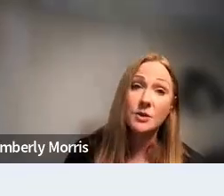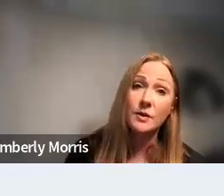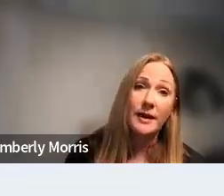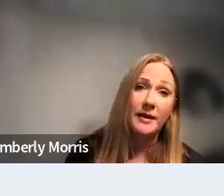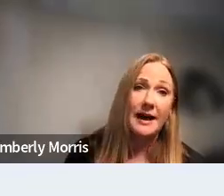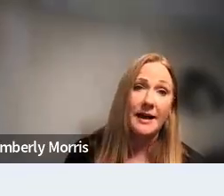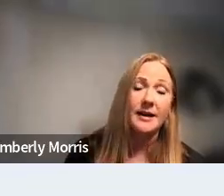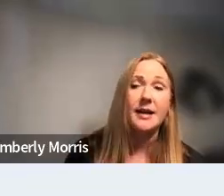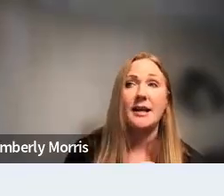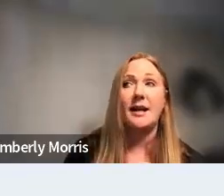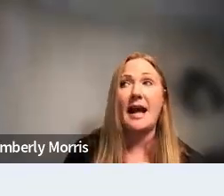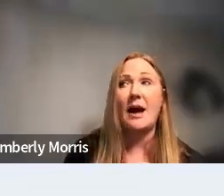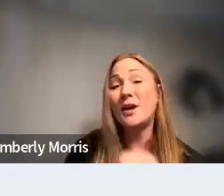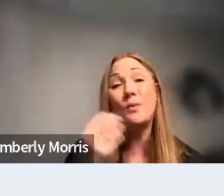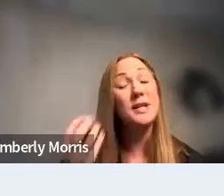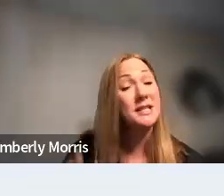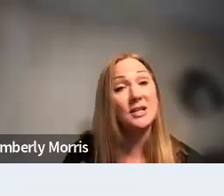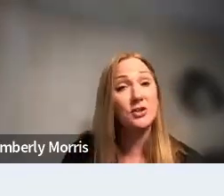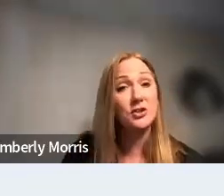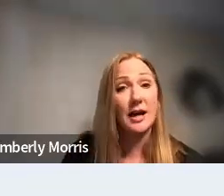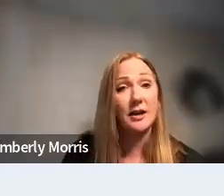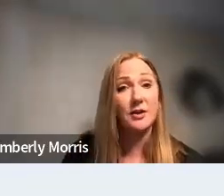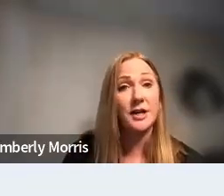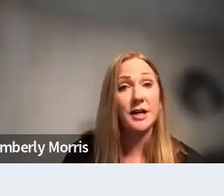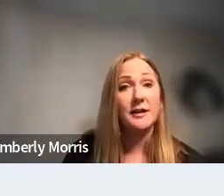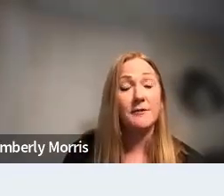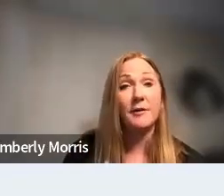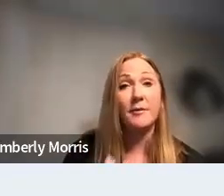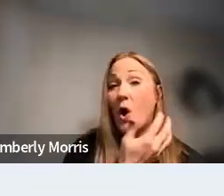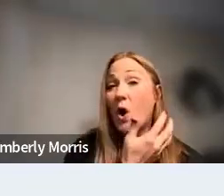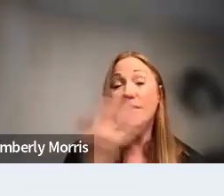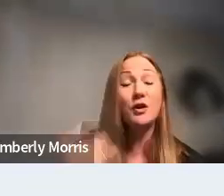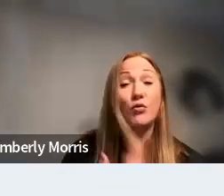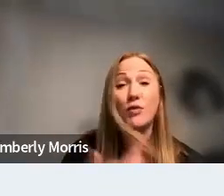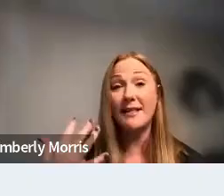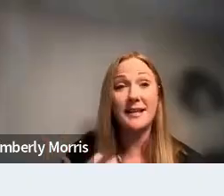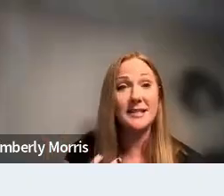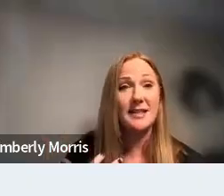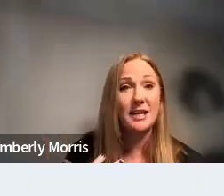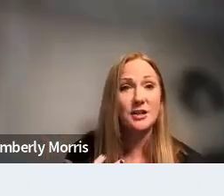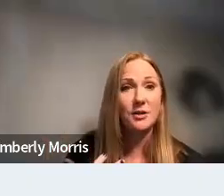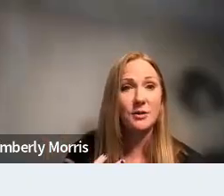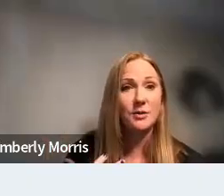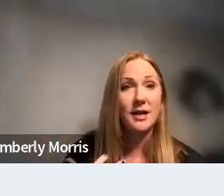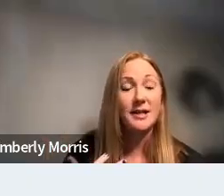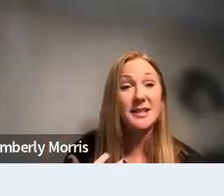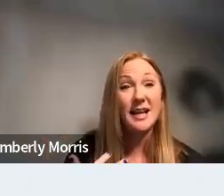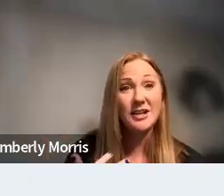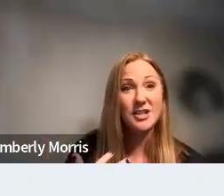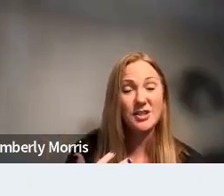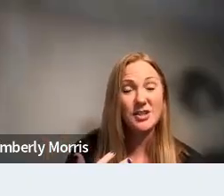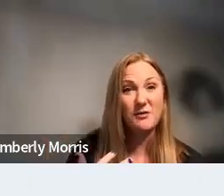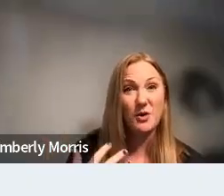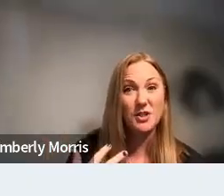something we can do about that? What can we teach your child from all of the great things that they do to not just focus